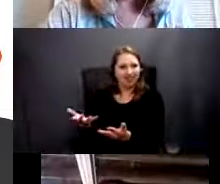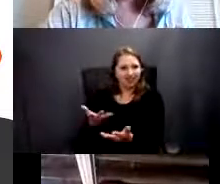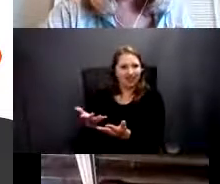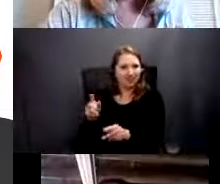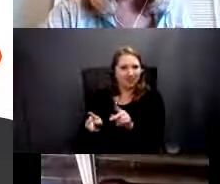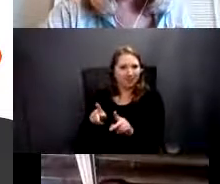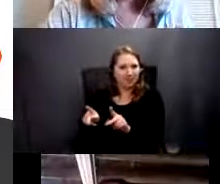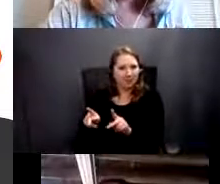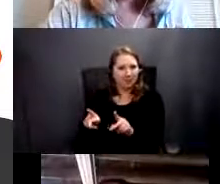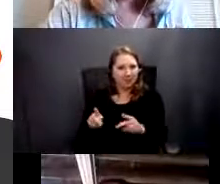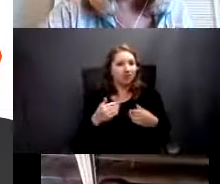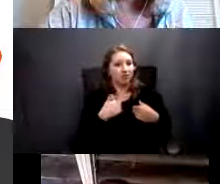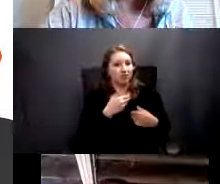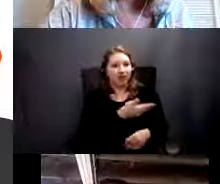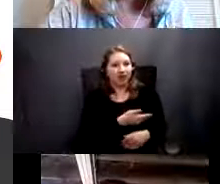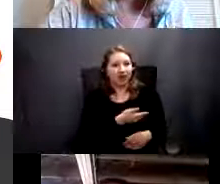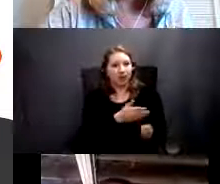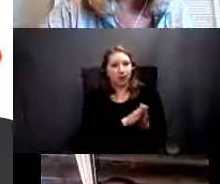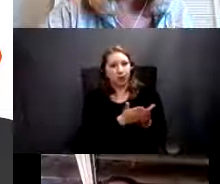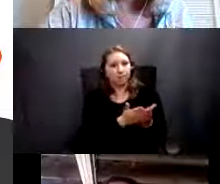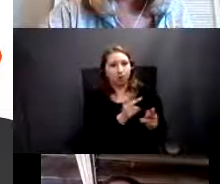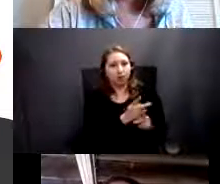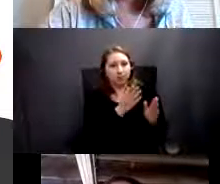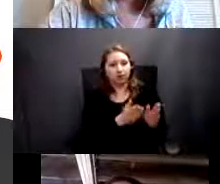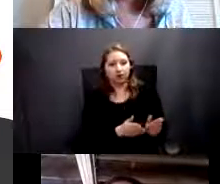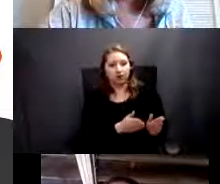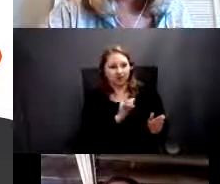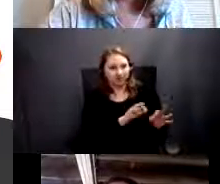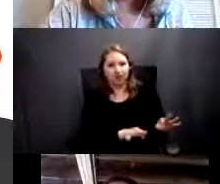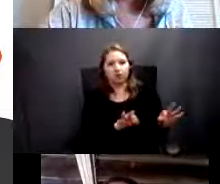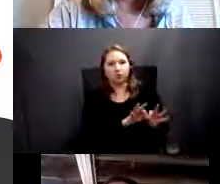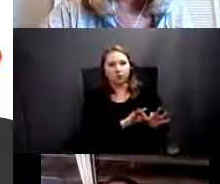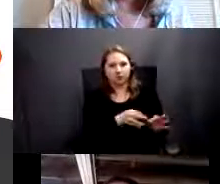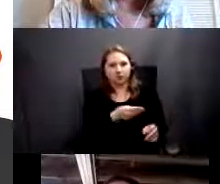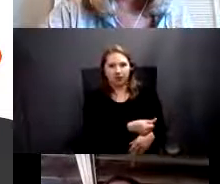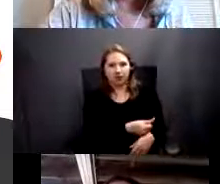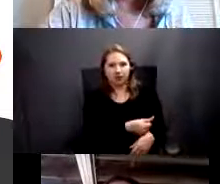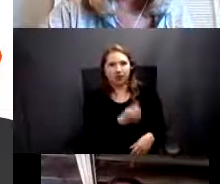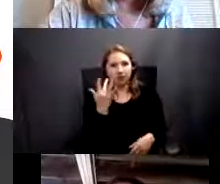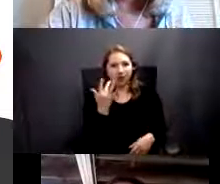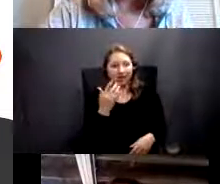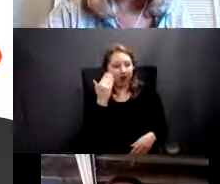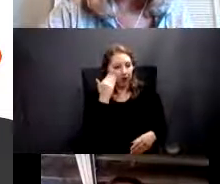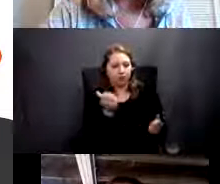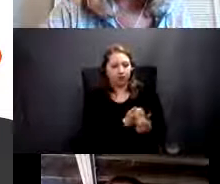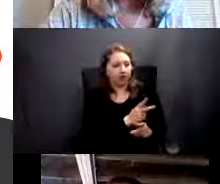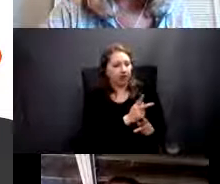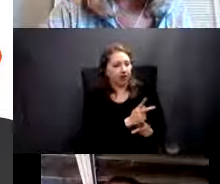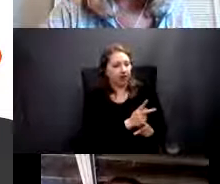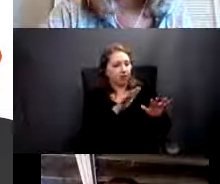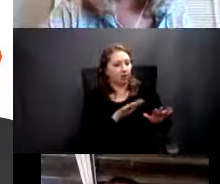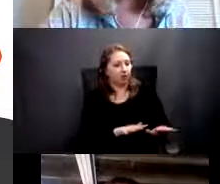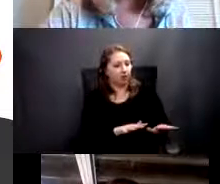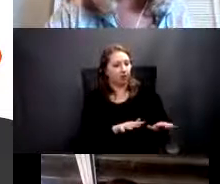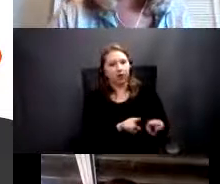got a bookkeeper. It's worth the cost for me because then I know that things are taken care of because I am paying someone else too.